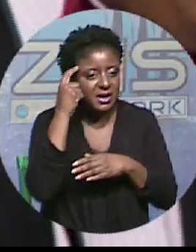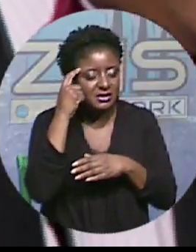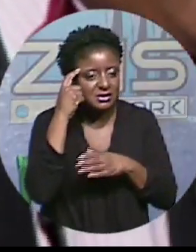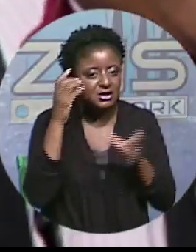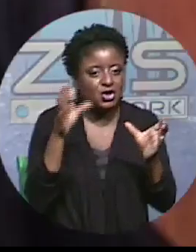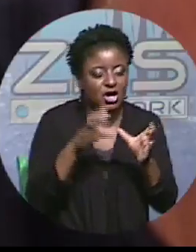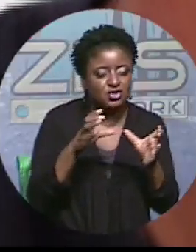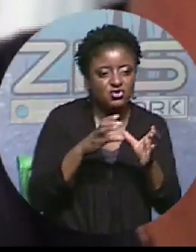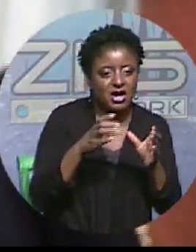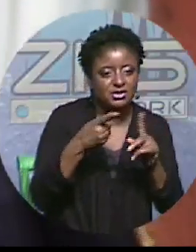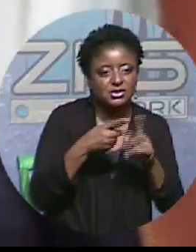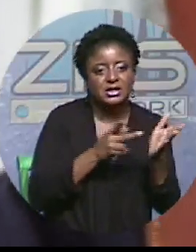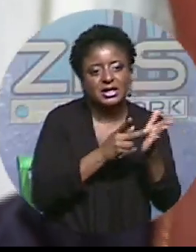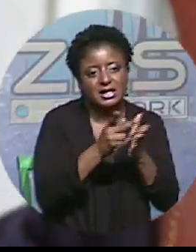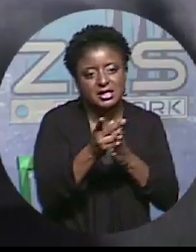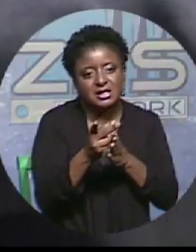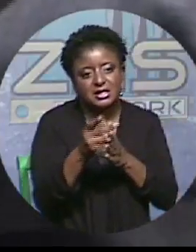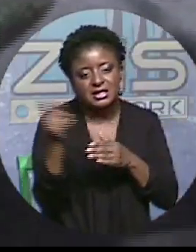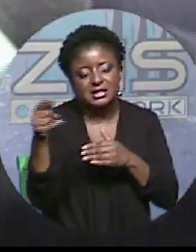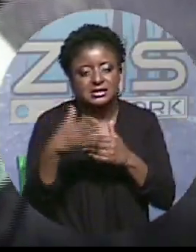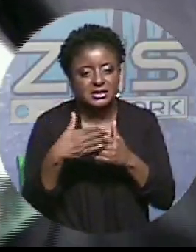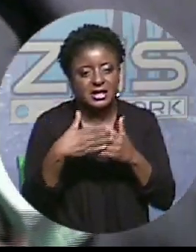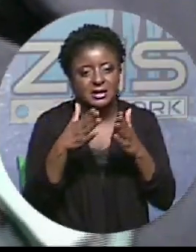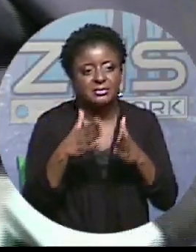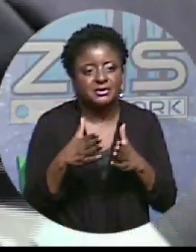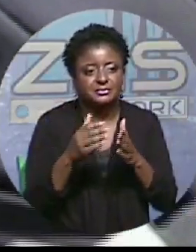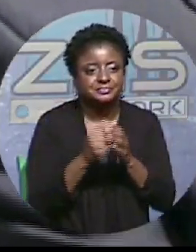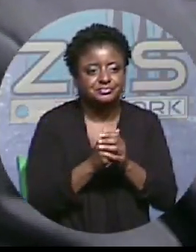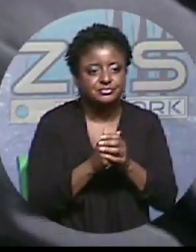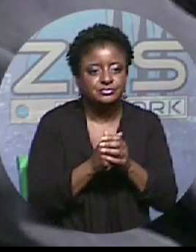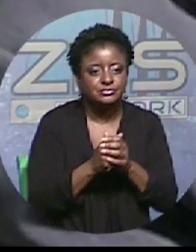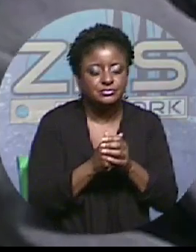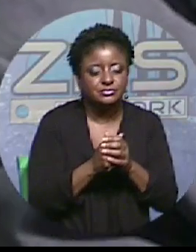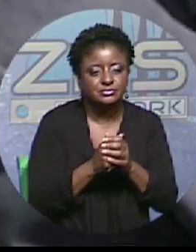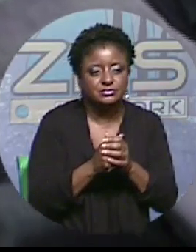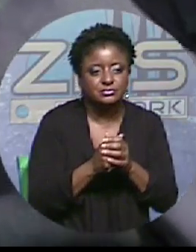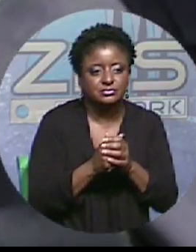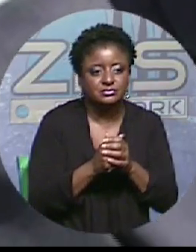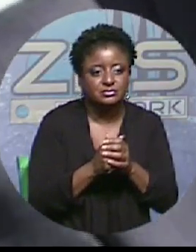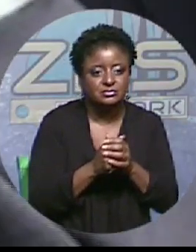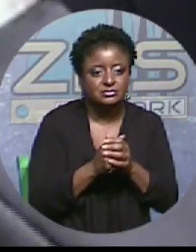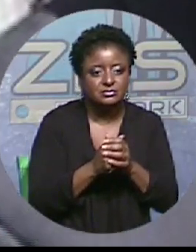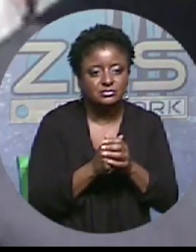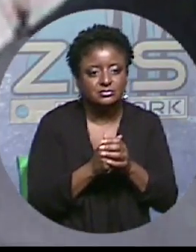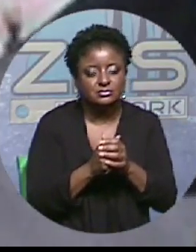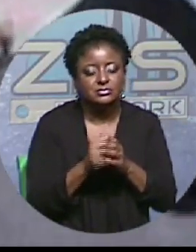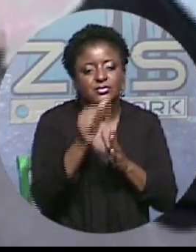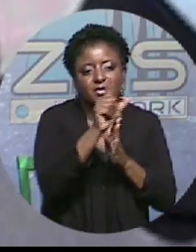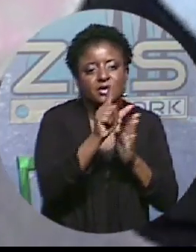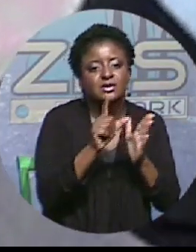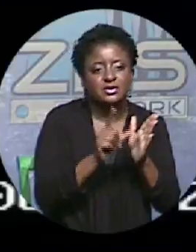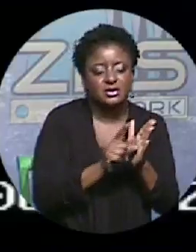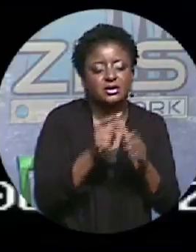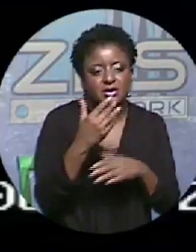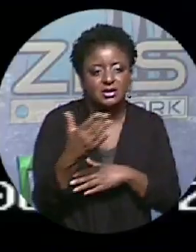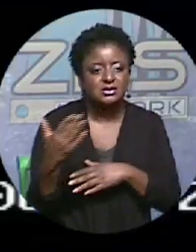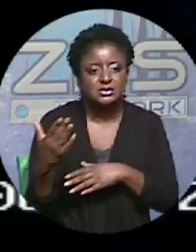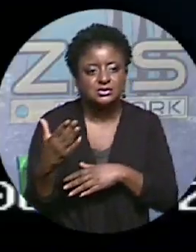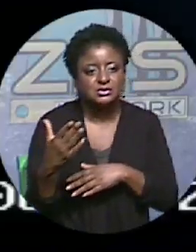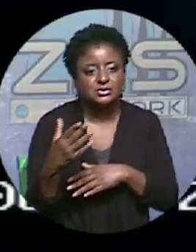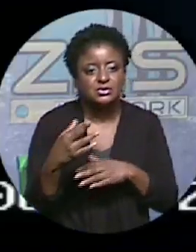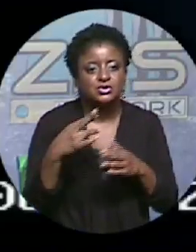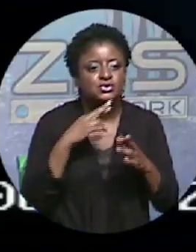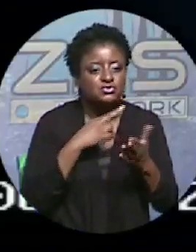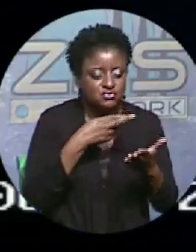Romuald Ferreira, Joseph Darville, and Reverend C.B. Moss, who is not a part of Save the Bays. The lawsuit is supported by secret recordings